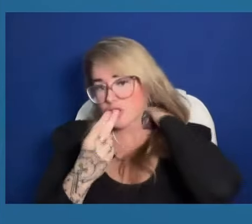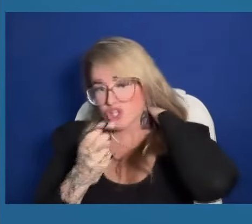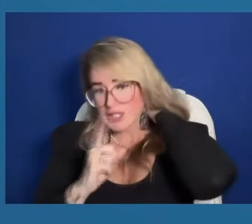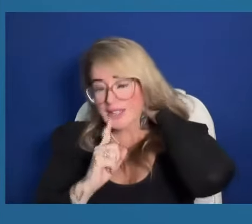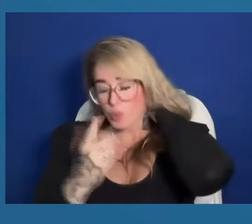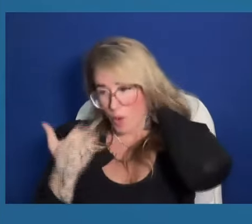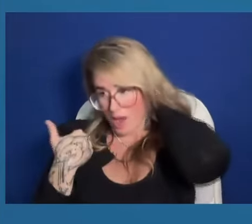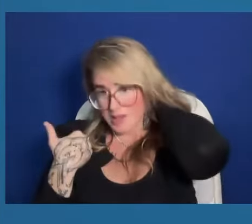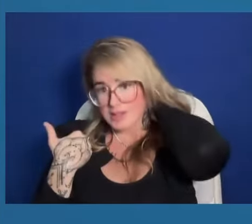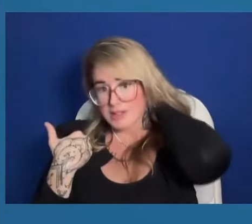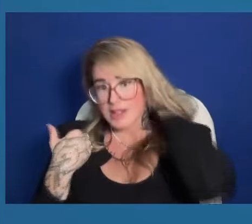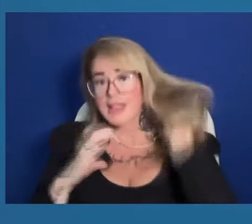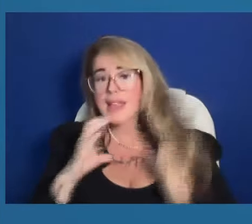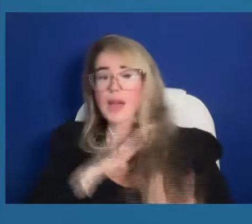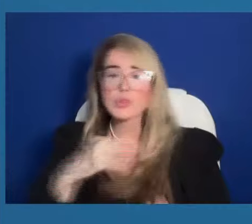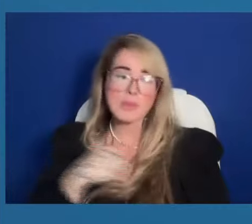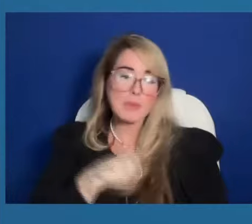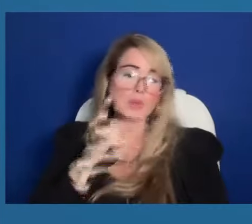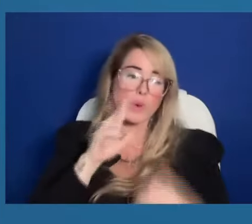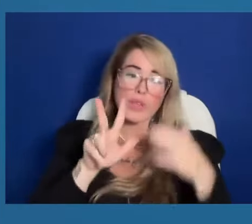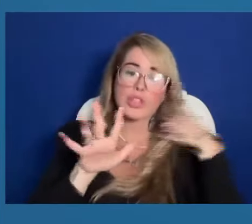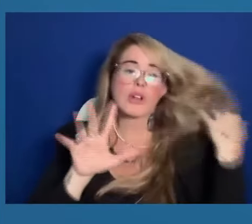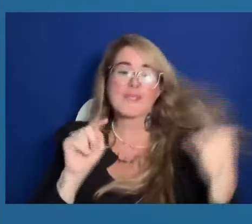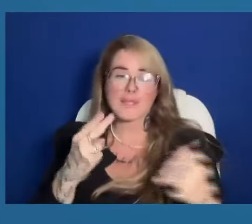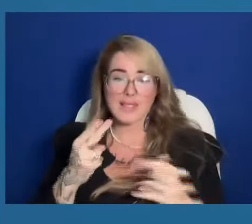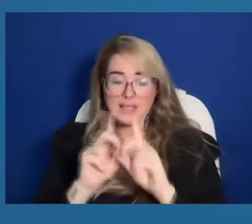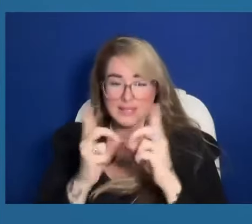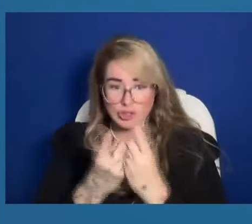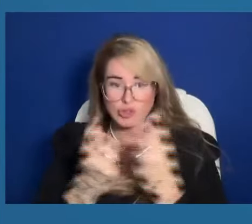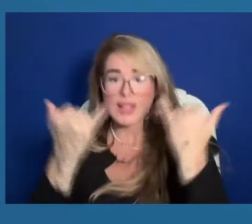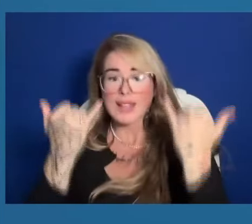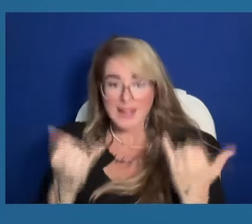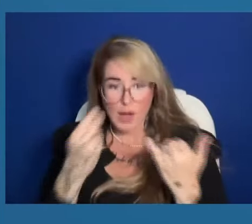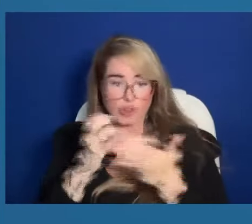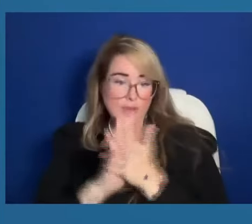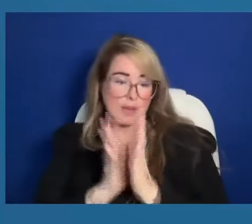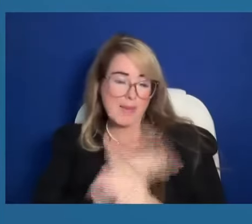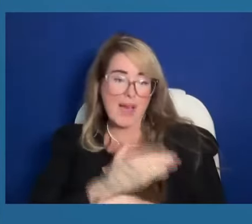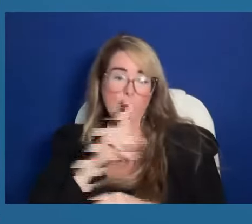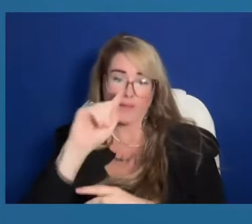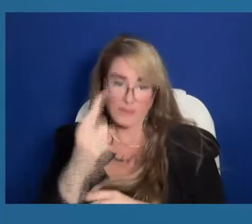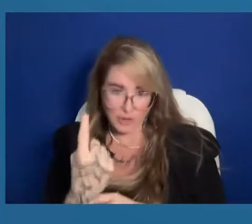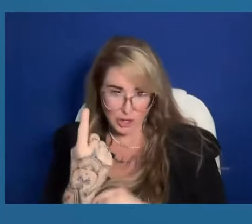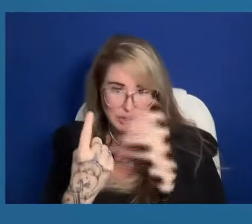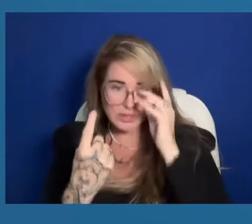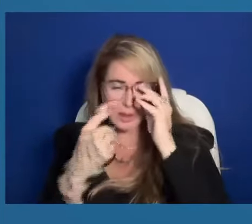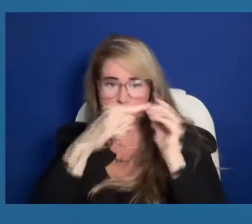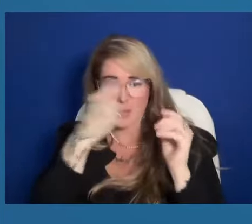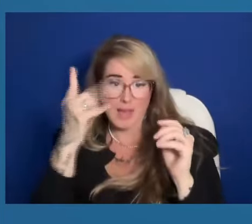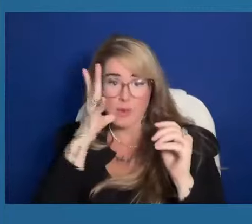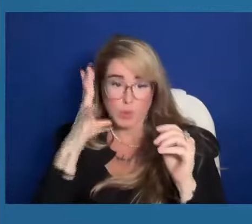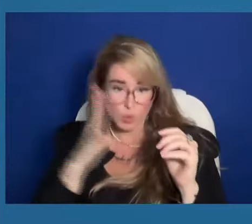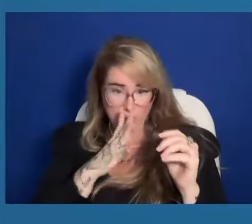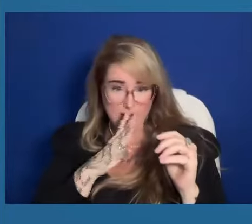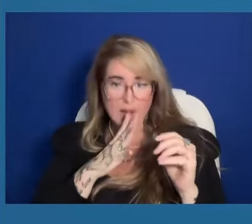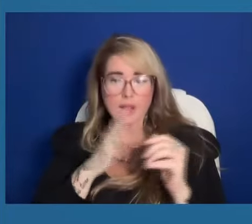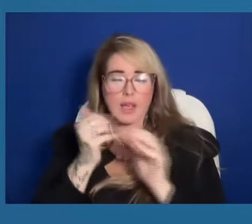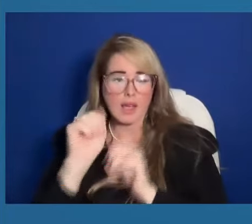a council member for the 35th district, and now she is our first Black woman